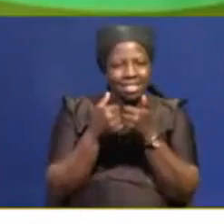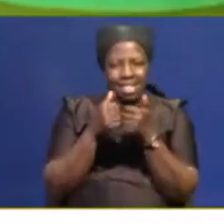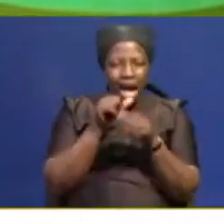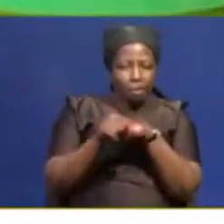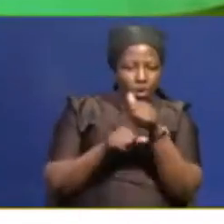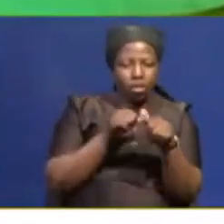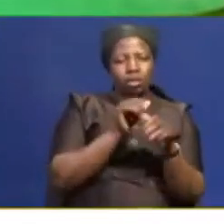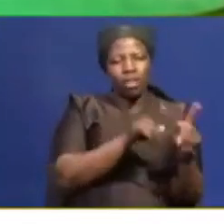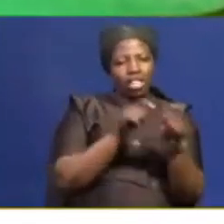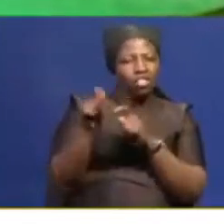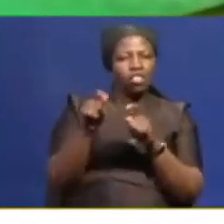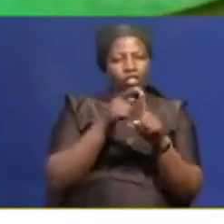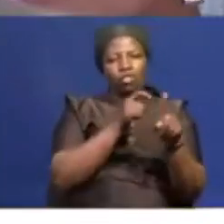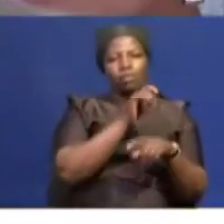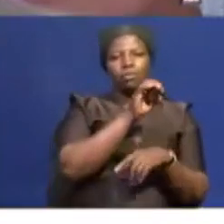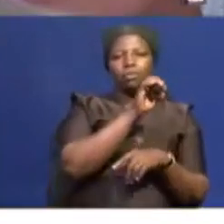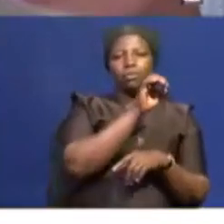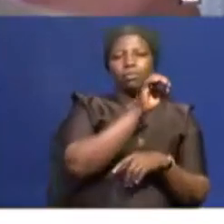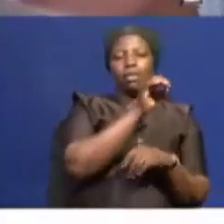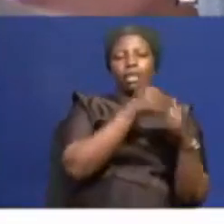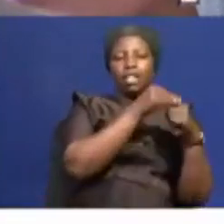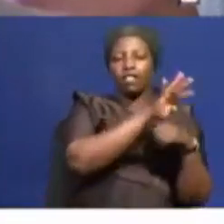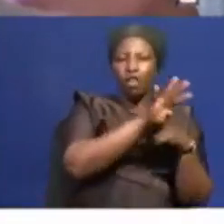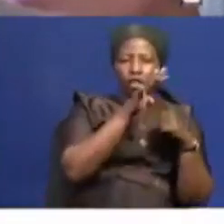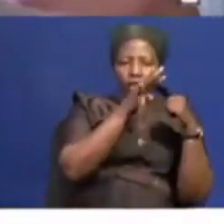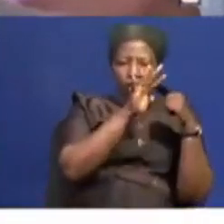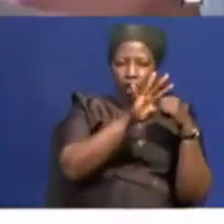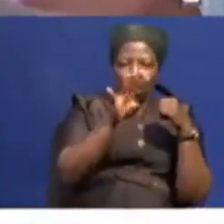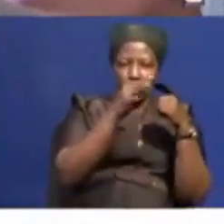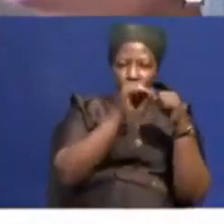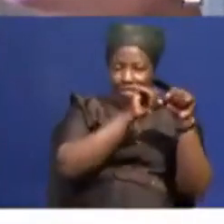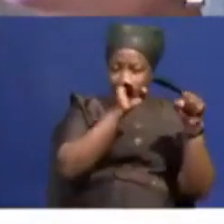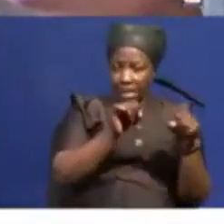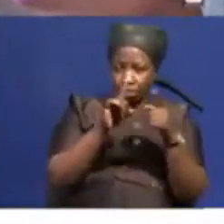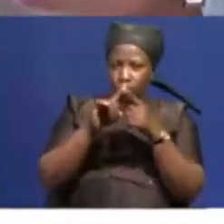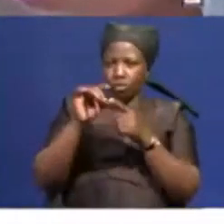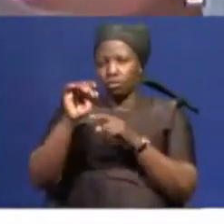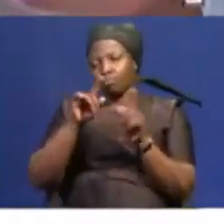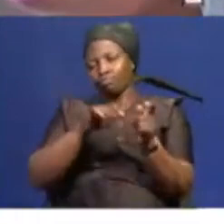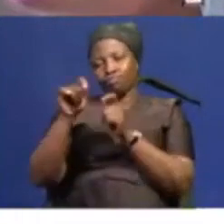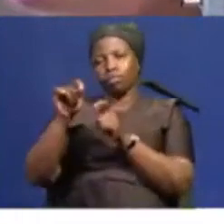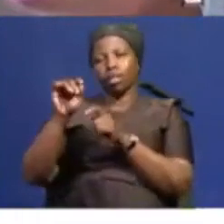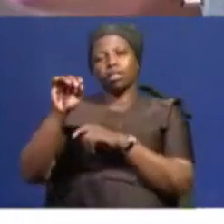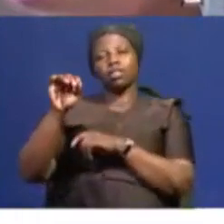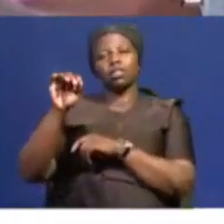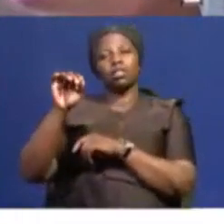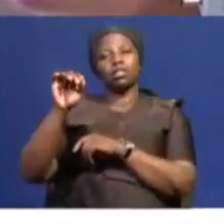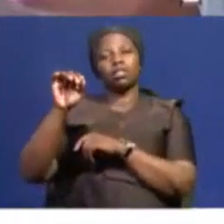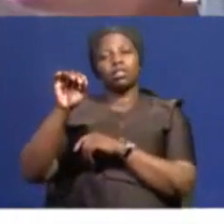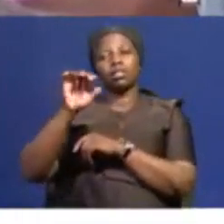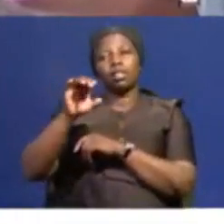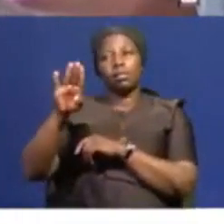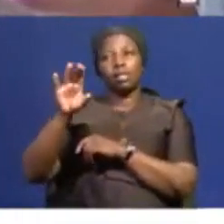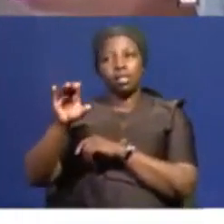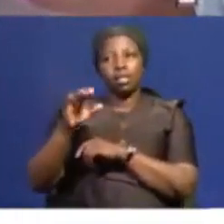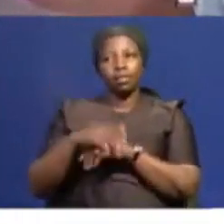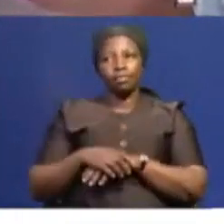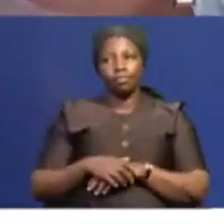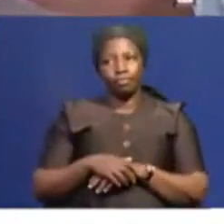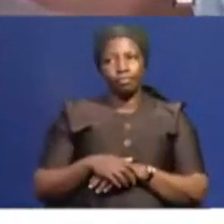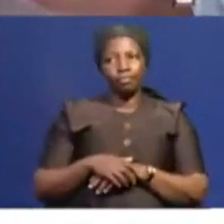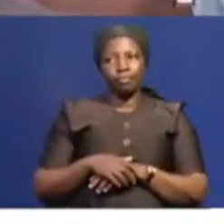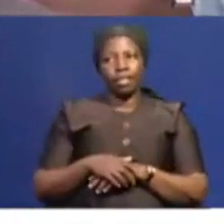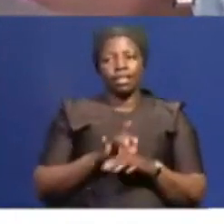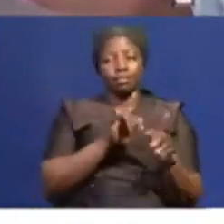the competency-based curriculum. Not sure of how the transition, or if we'll get more students.